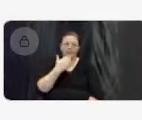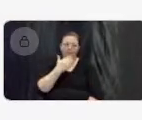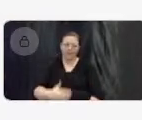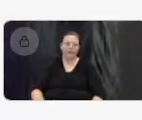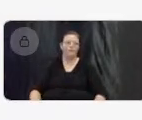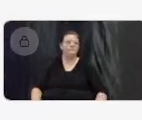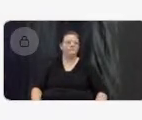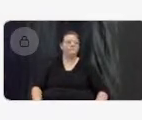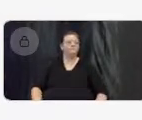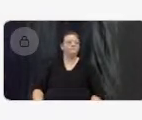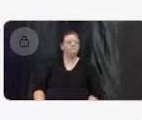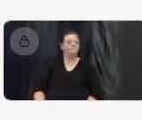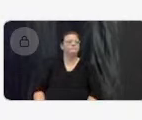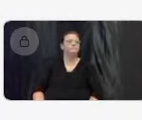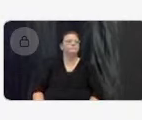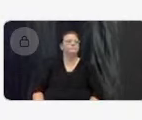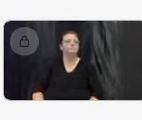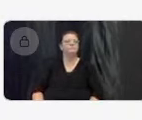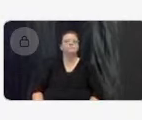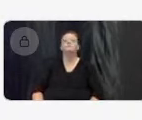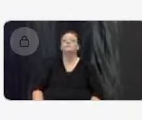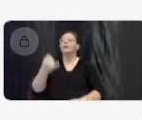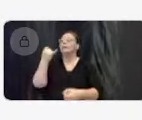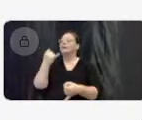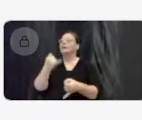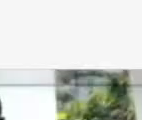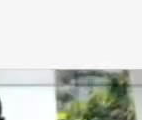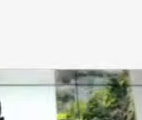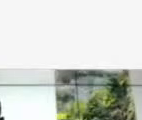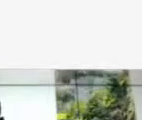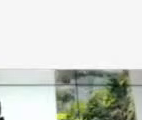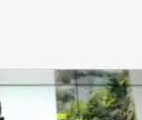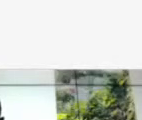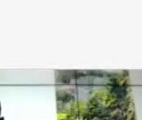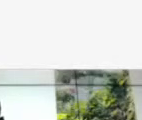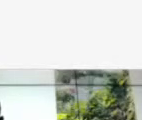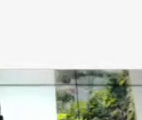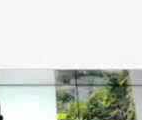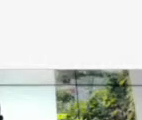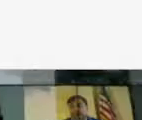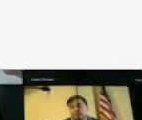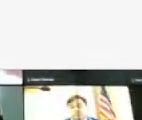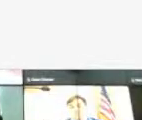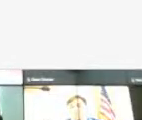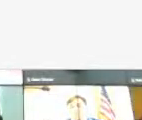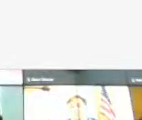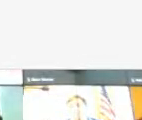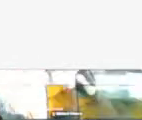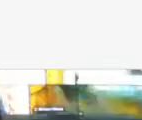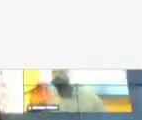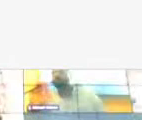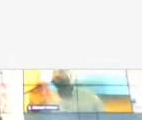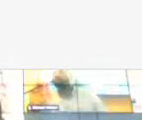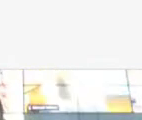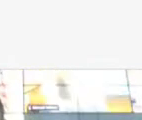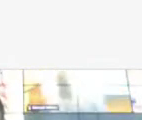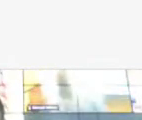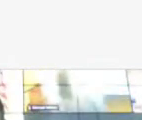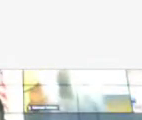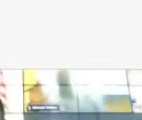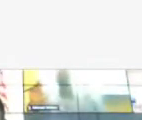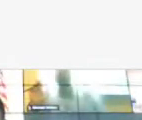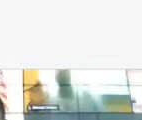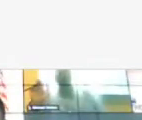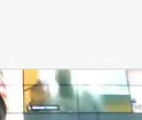much. And the last card, Jim Pfeiffer, would you like to speak or defer? Yeah, no,